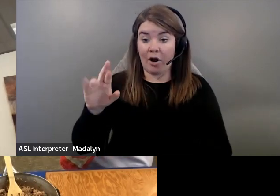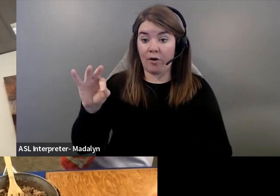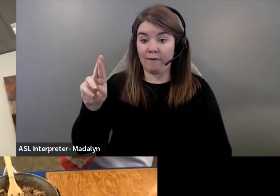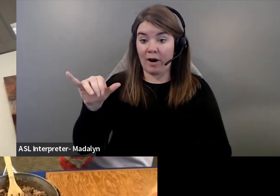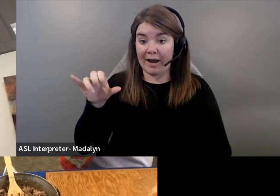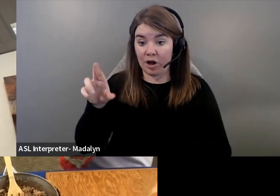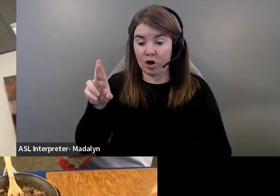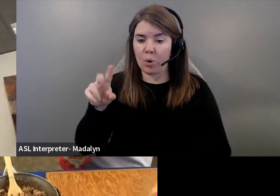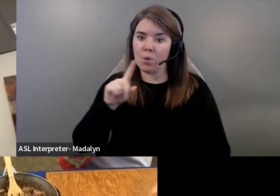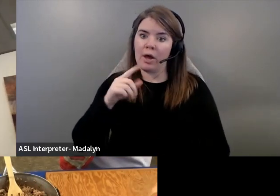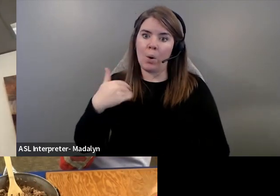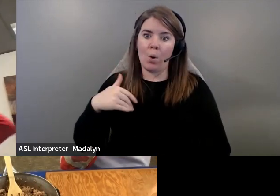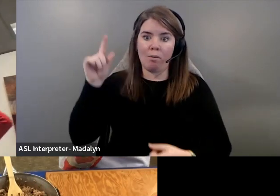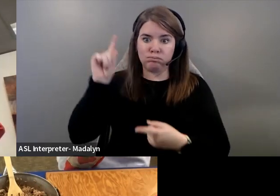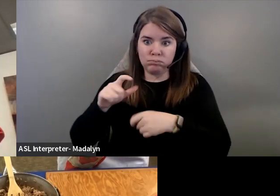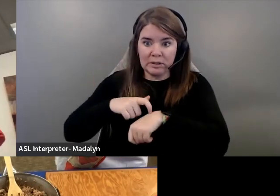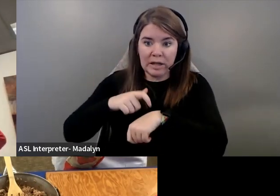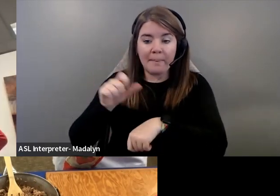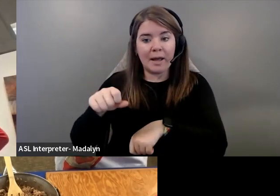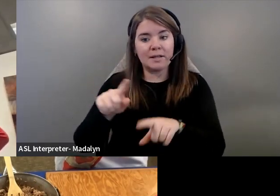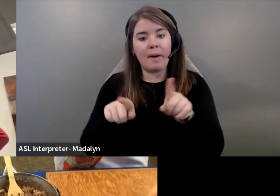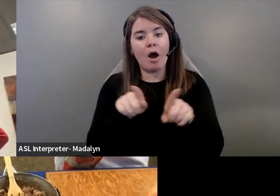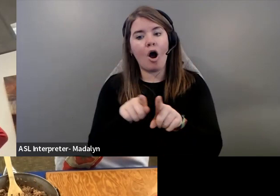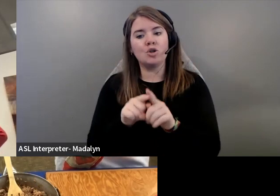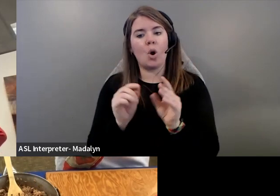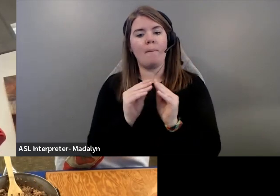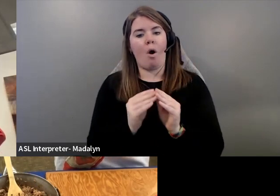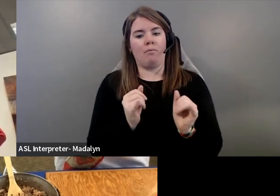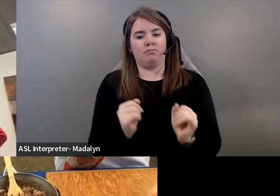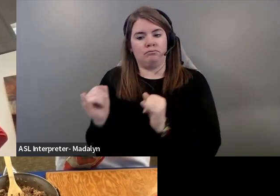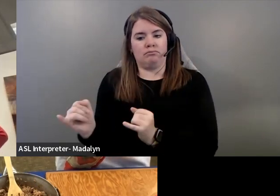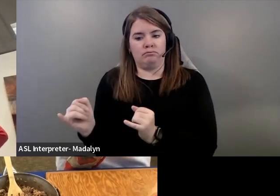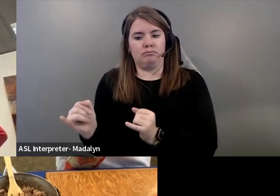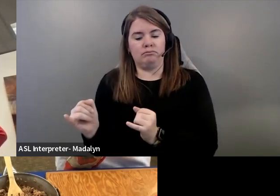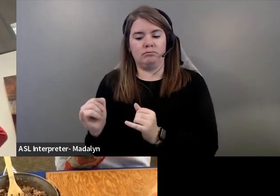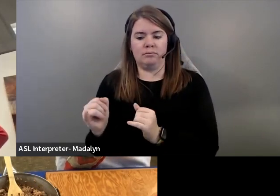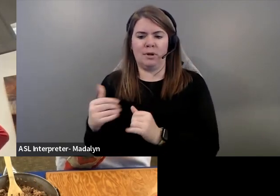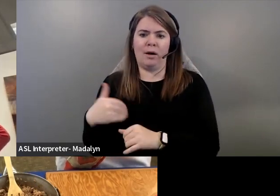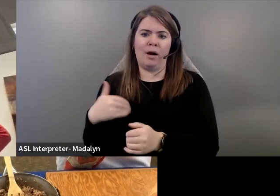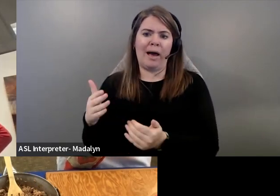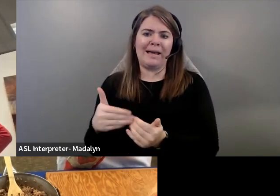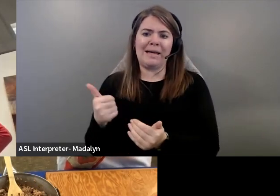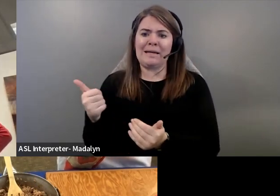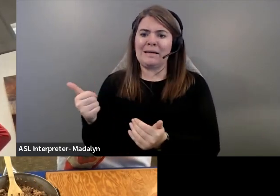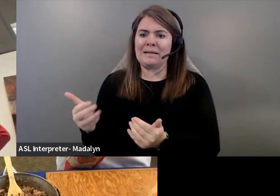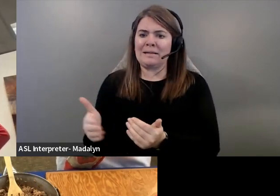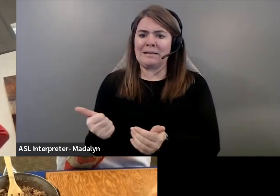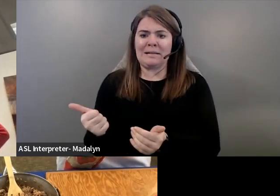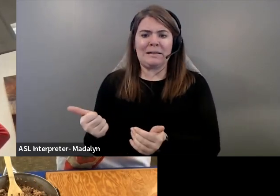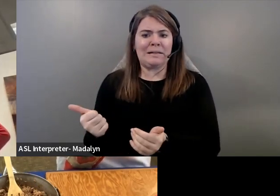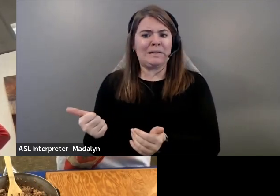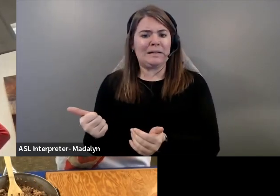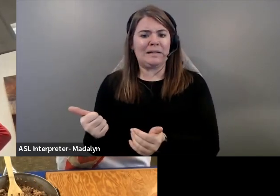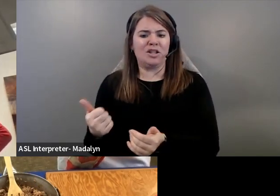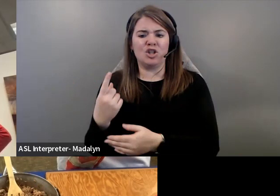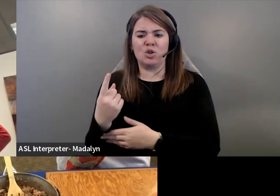cuts down on the time of your cooking, you can make it more individualized. And it's just easy. You can just put like a piece